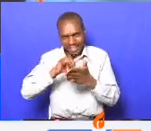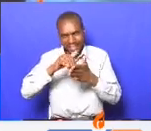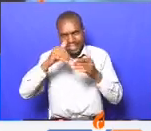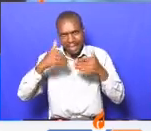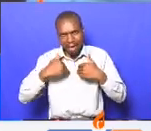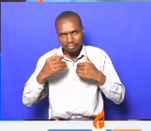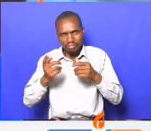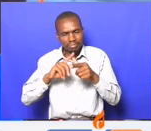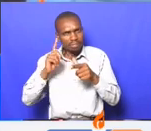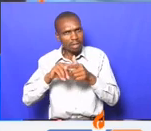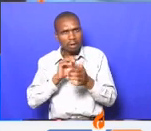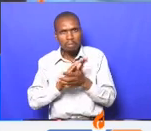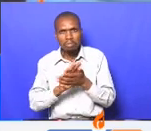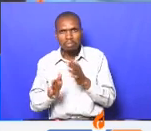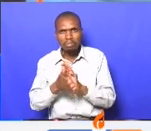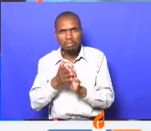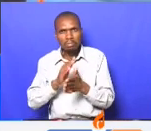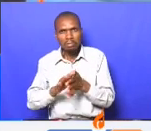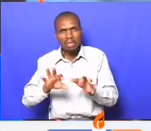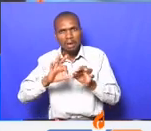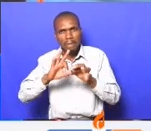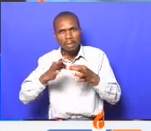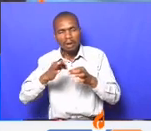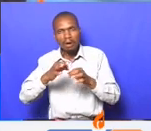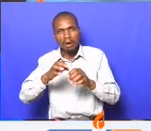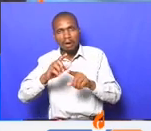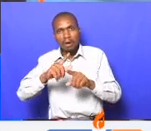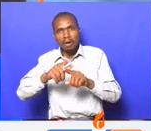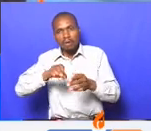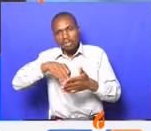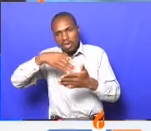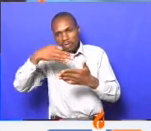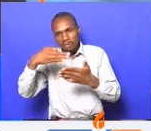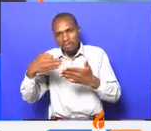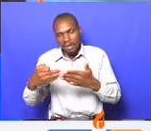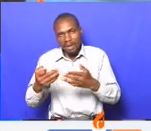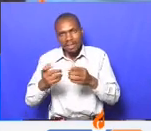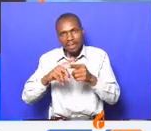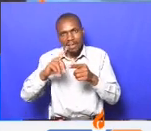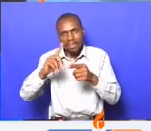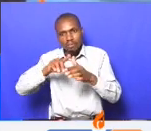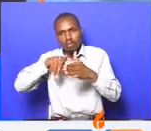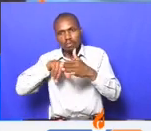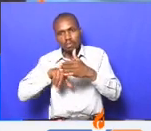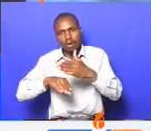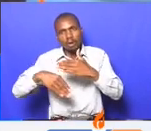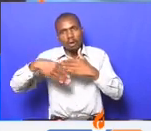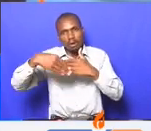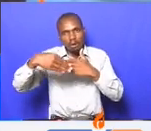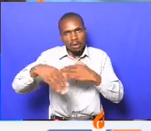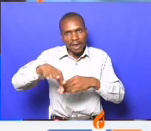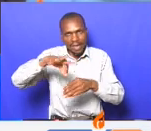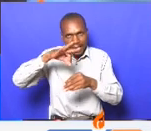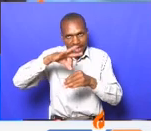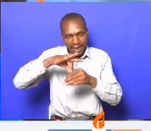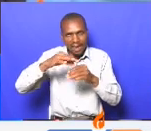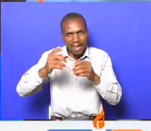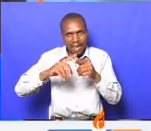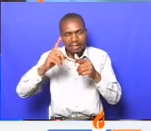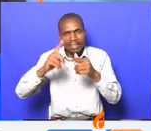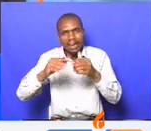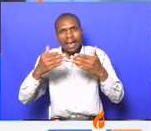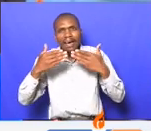is no interference or fallout until we reach the next general election. I am